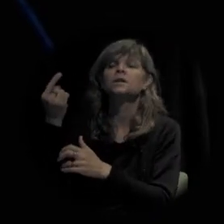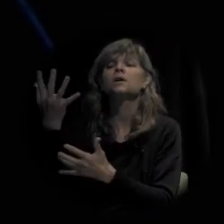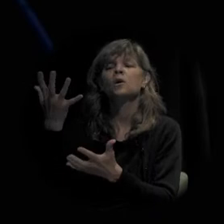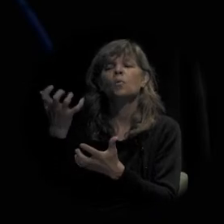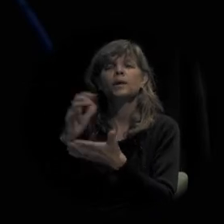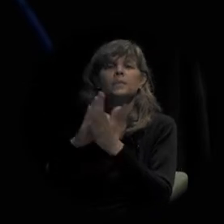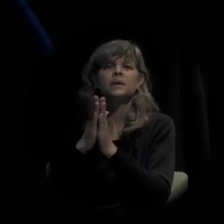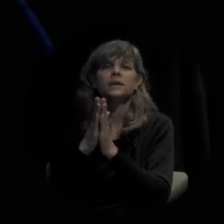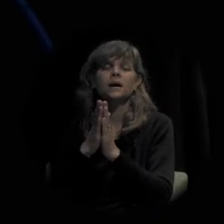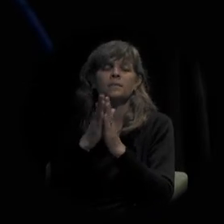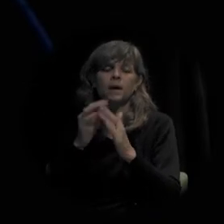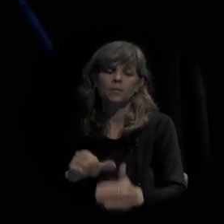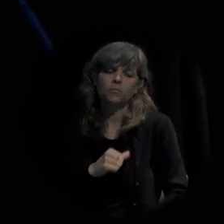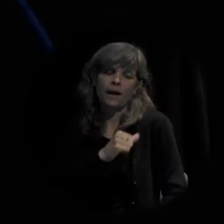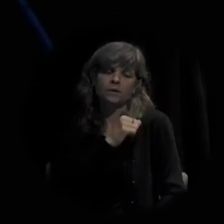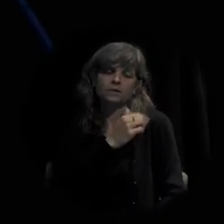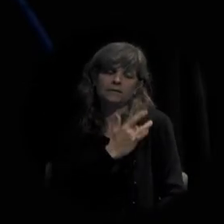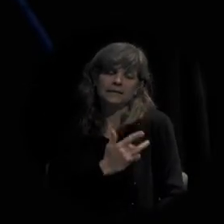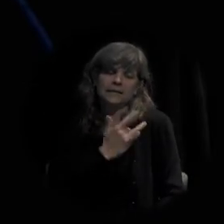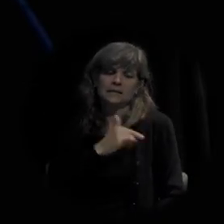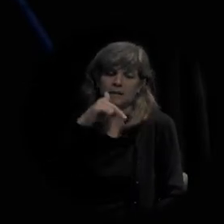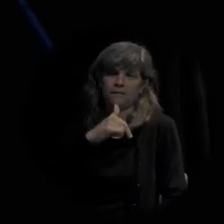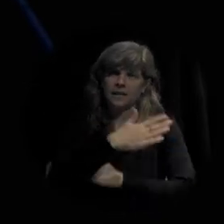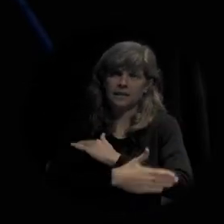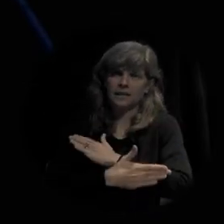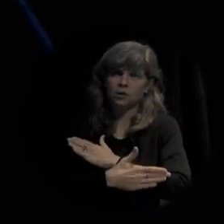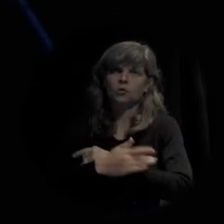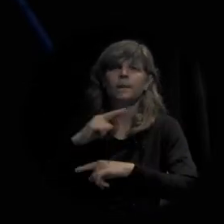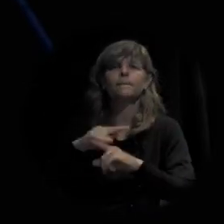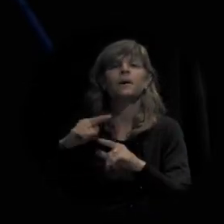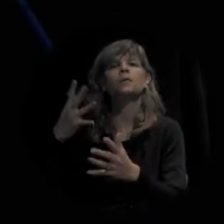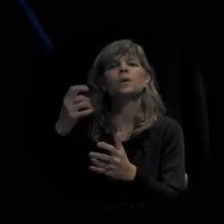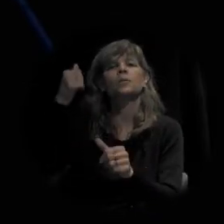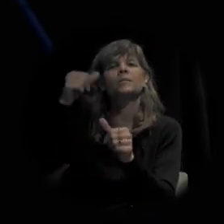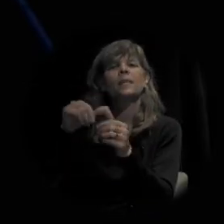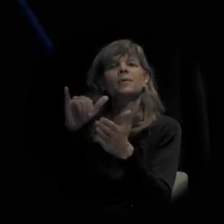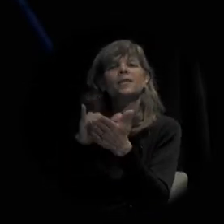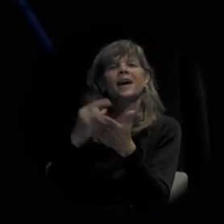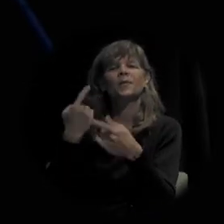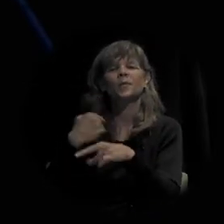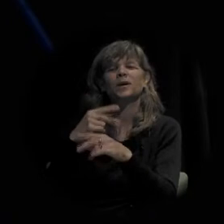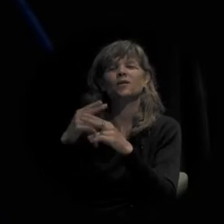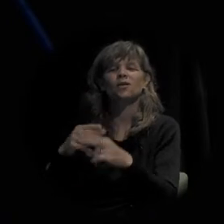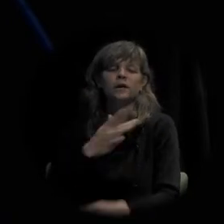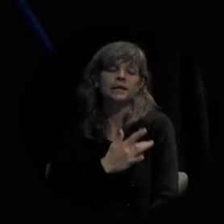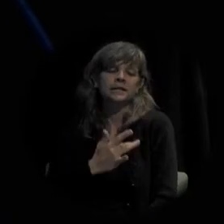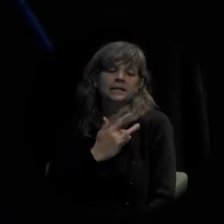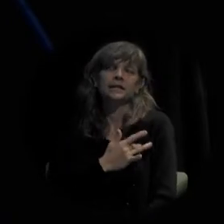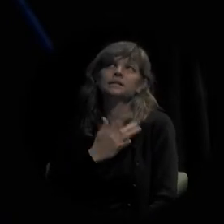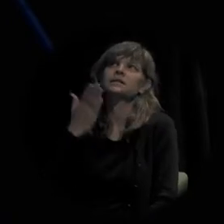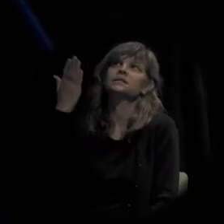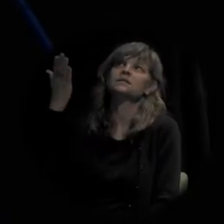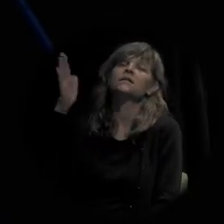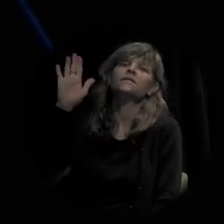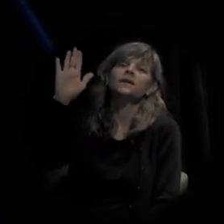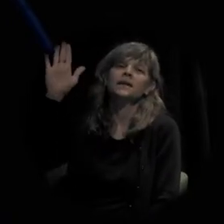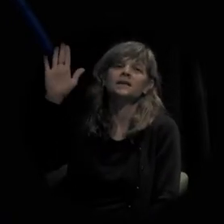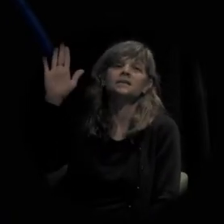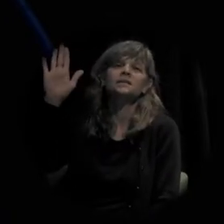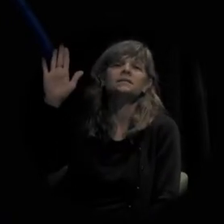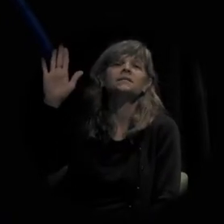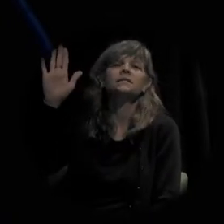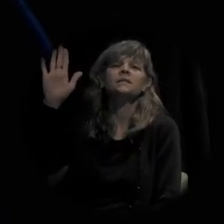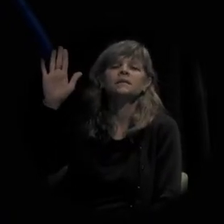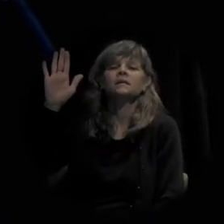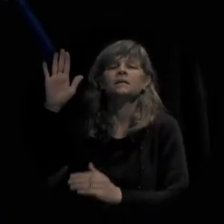citizens of this country, and we also want to be realizing that we are representatives of the Most High God. And we want to live our lives in